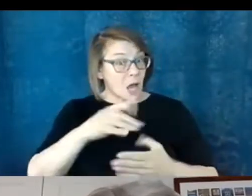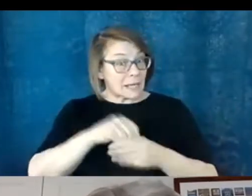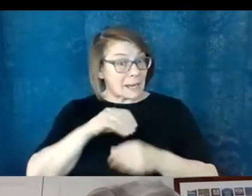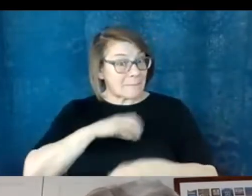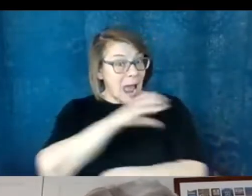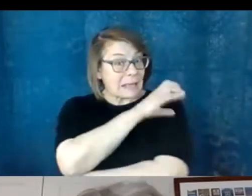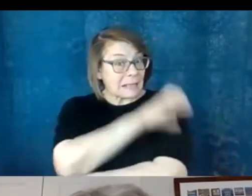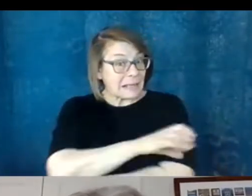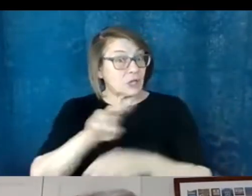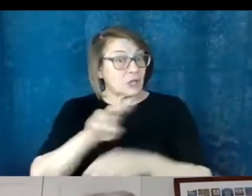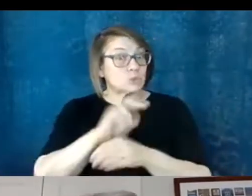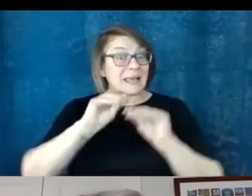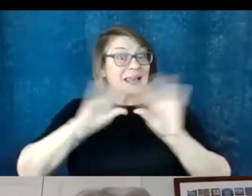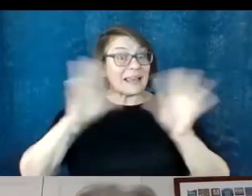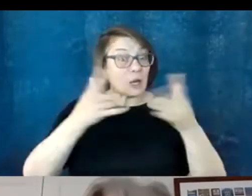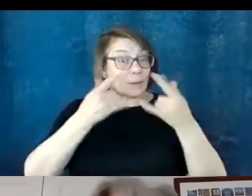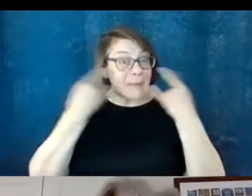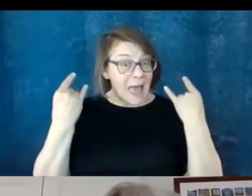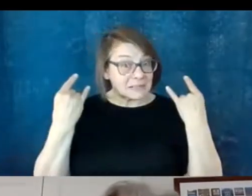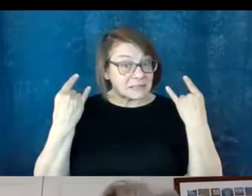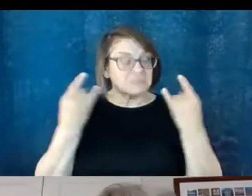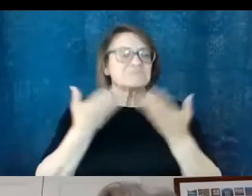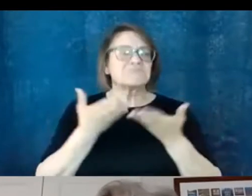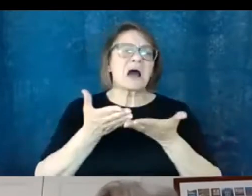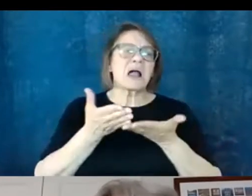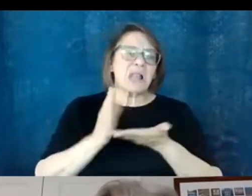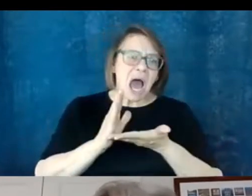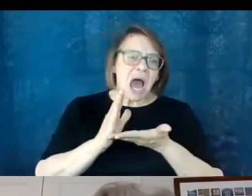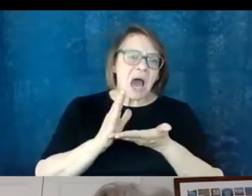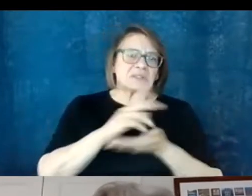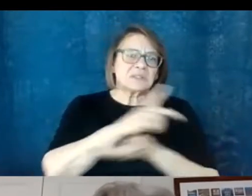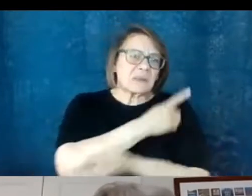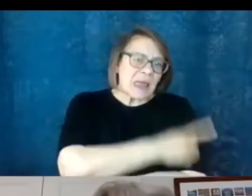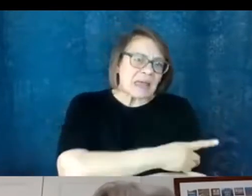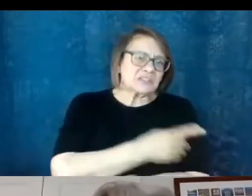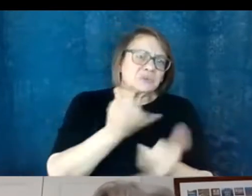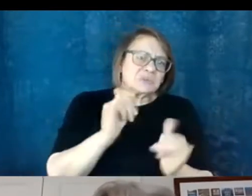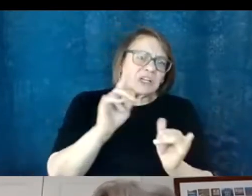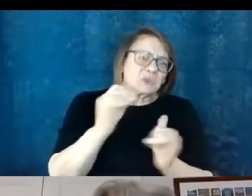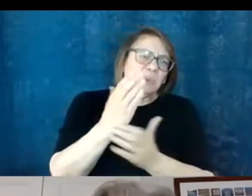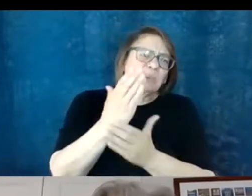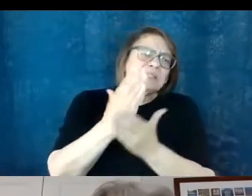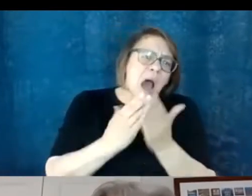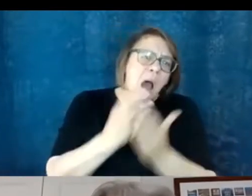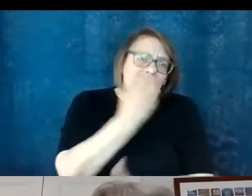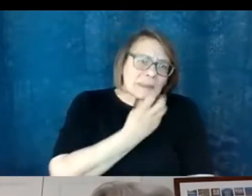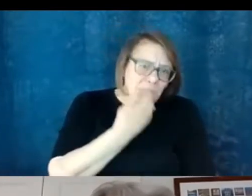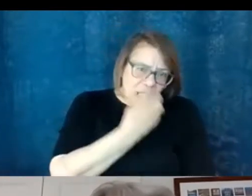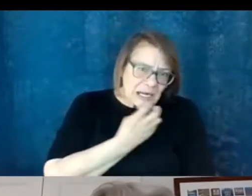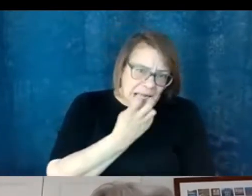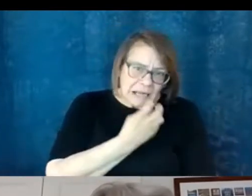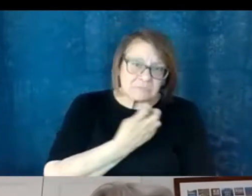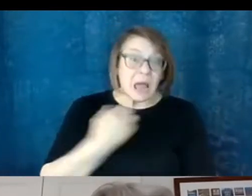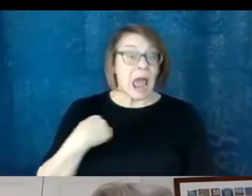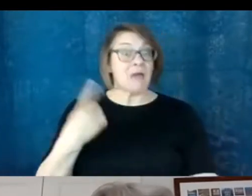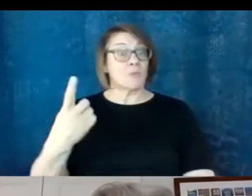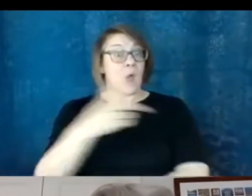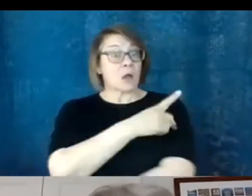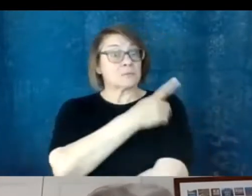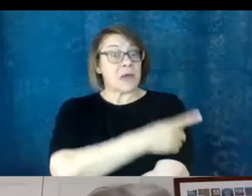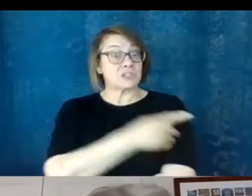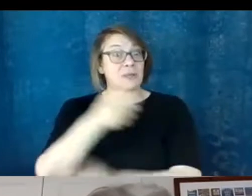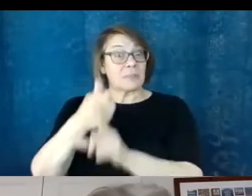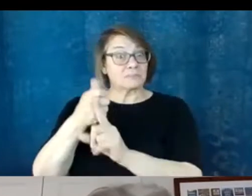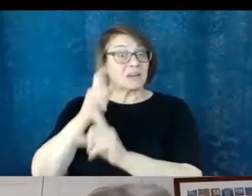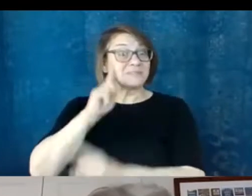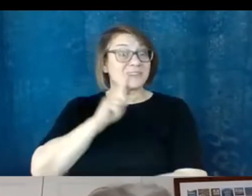a clear mask, which allows my patients still to do some lip reading. I have one patient who is deaf and